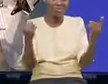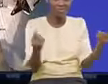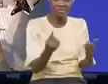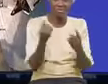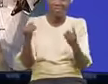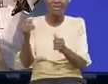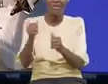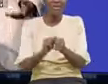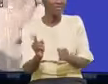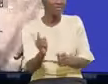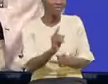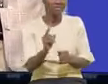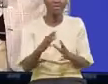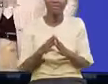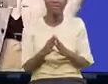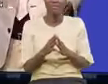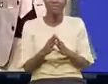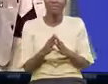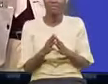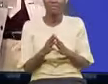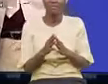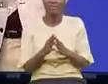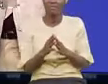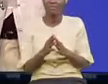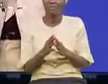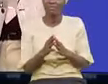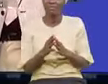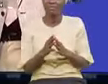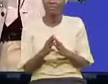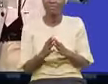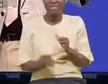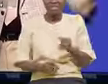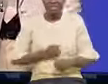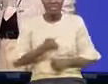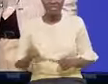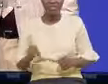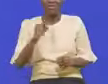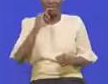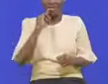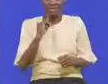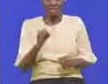Menye Israel ɖeɖe alo ɣetoɖoƒetɔ ɖeɖe koe vɔa, amewo katã dome.